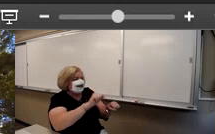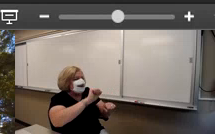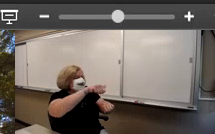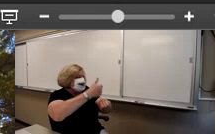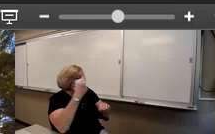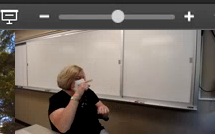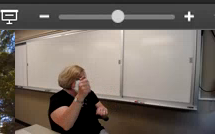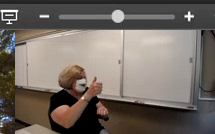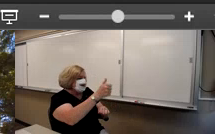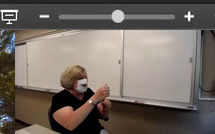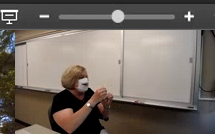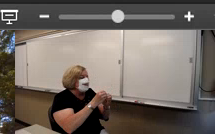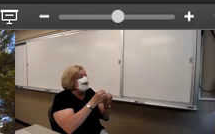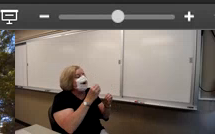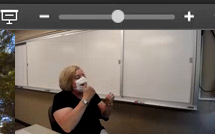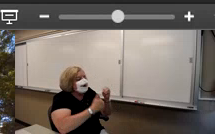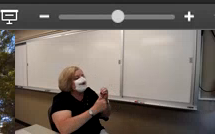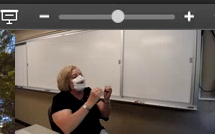more options.